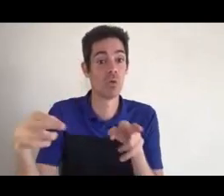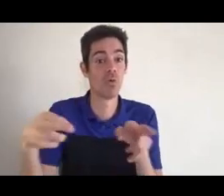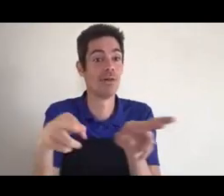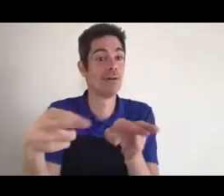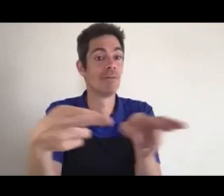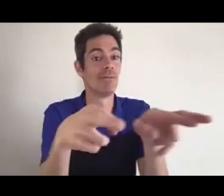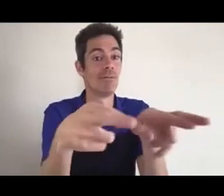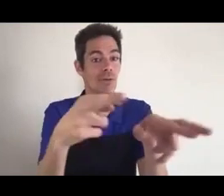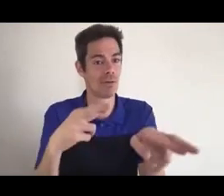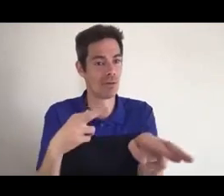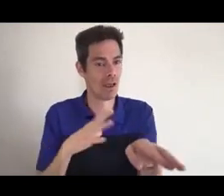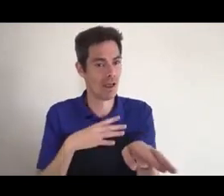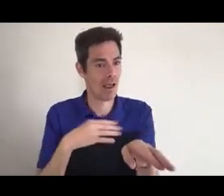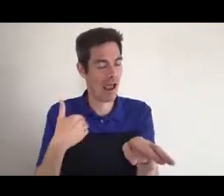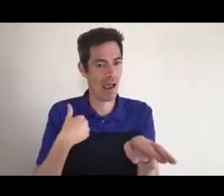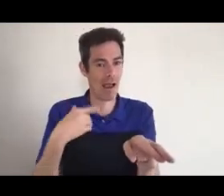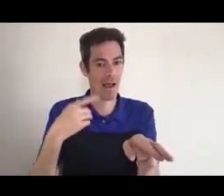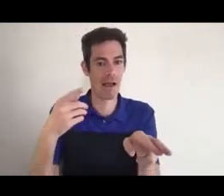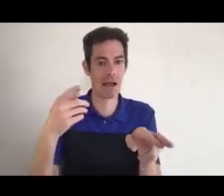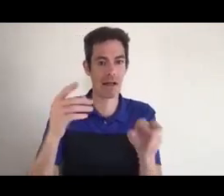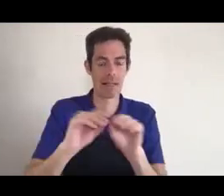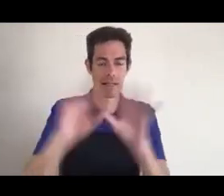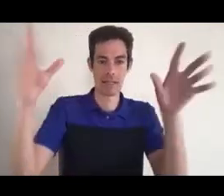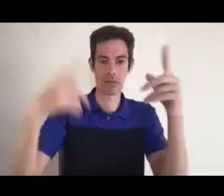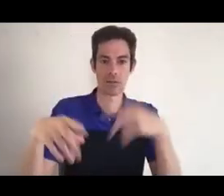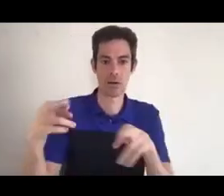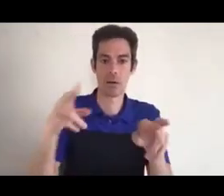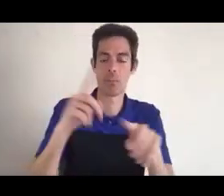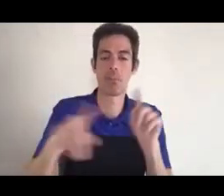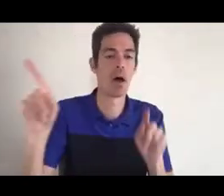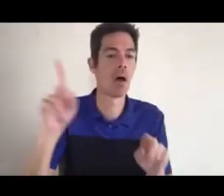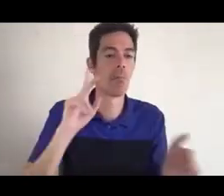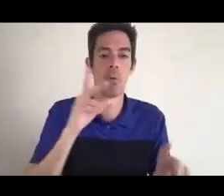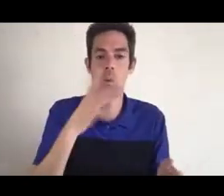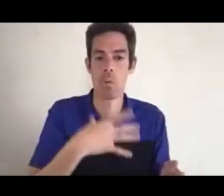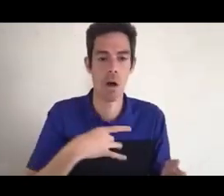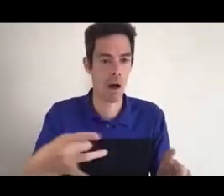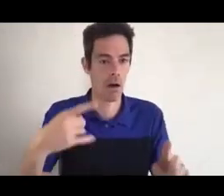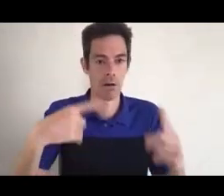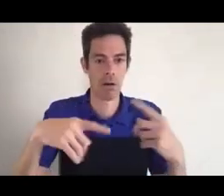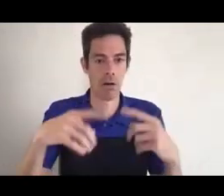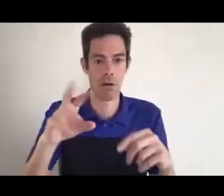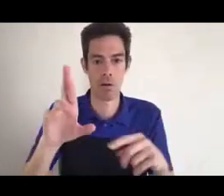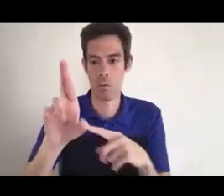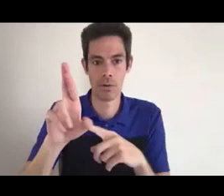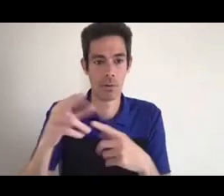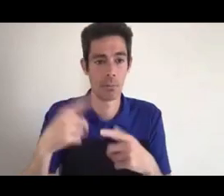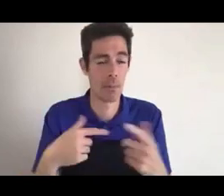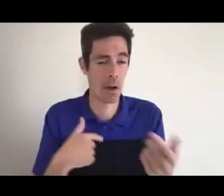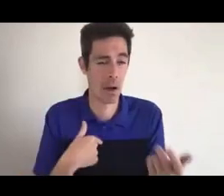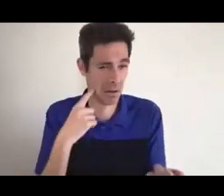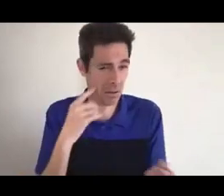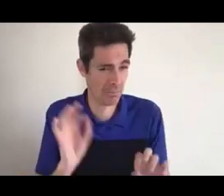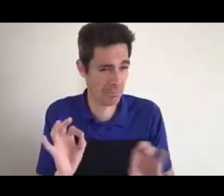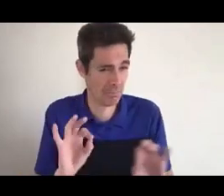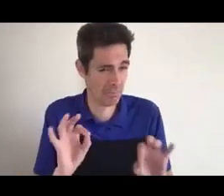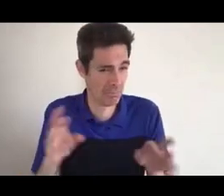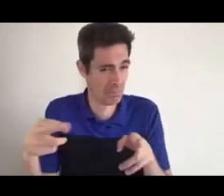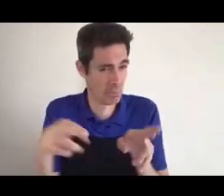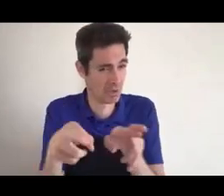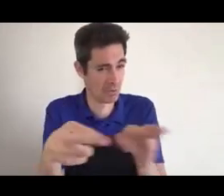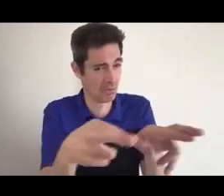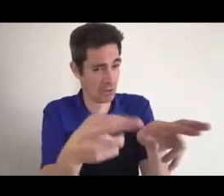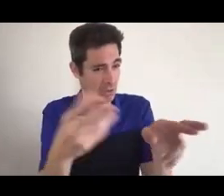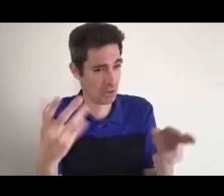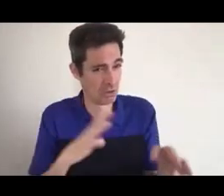So river is another example using the letter. It's a very clear sign, but people don't like that sign with the R.